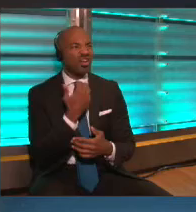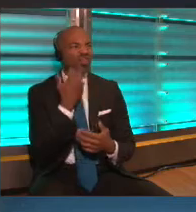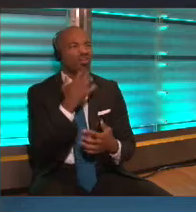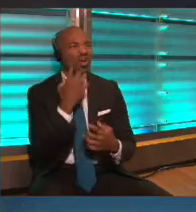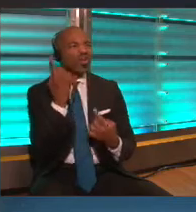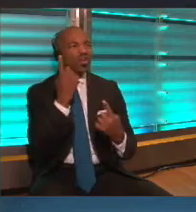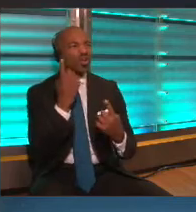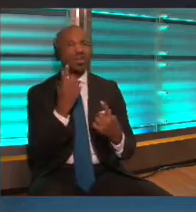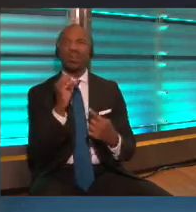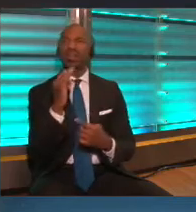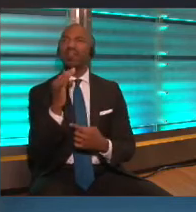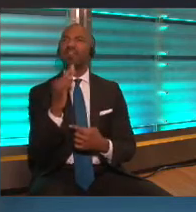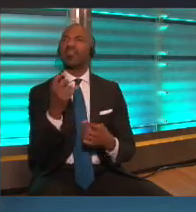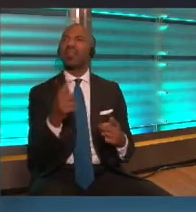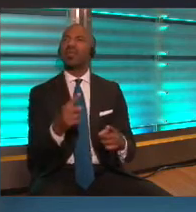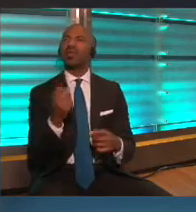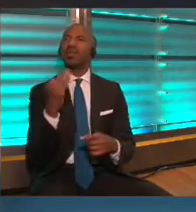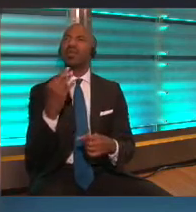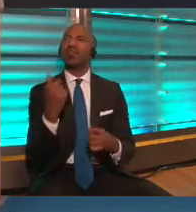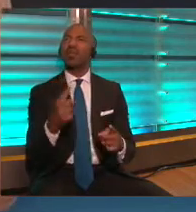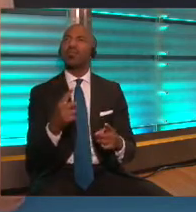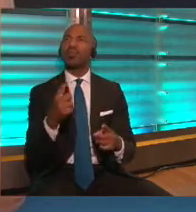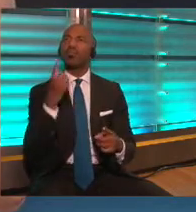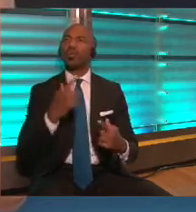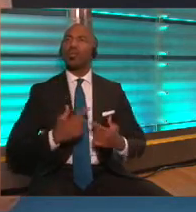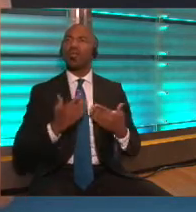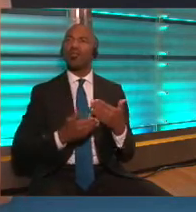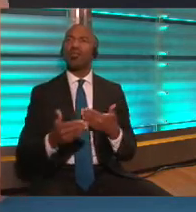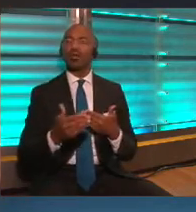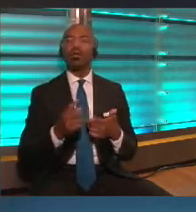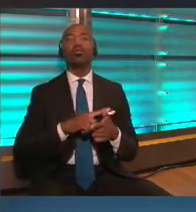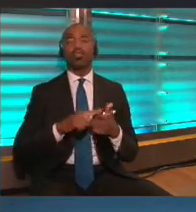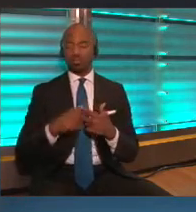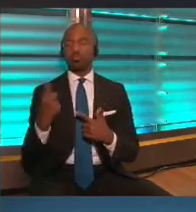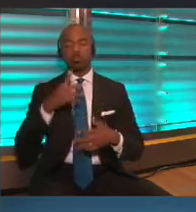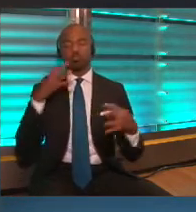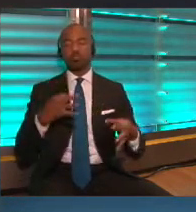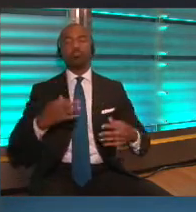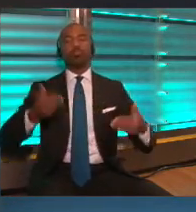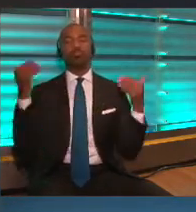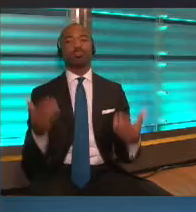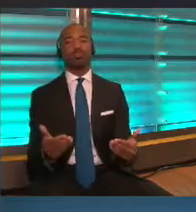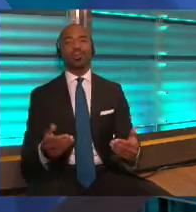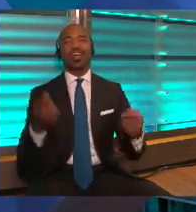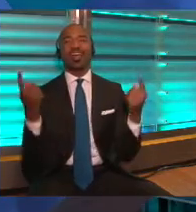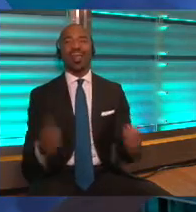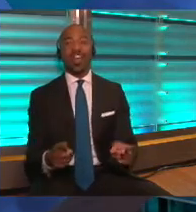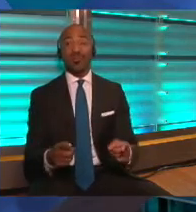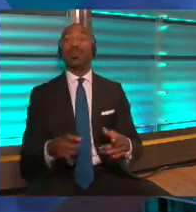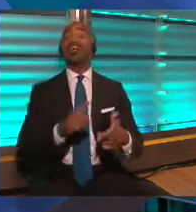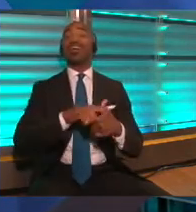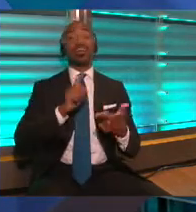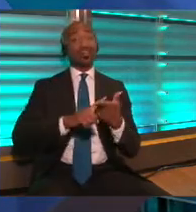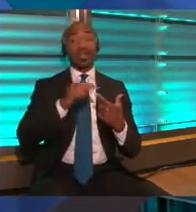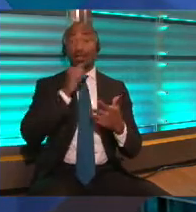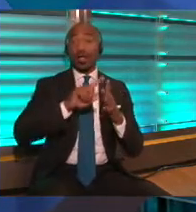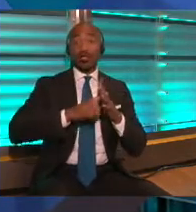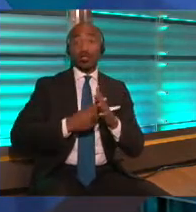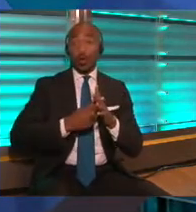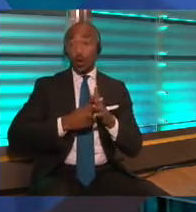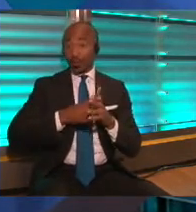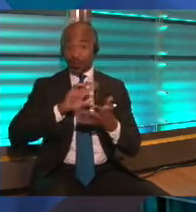our entire lives. And so we took the plunge. It didn't become real until we signed our first